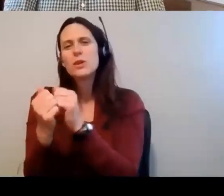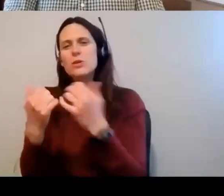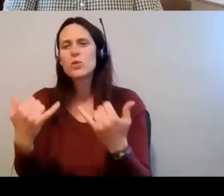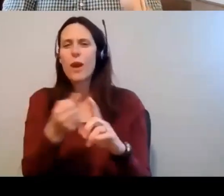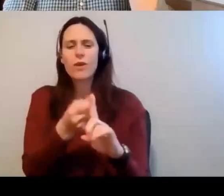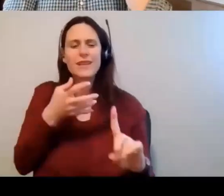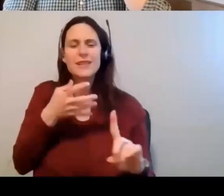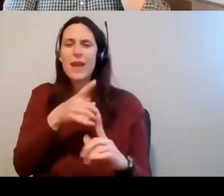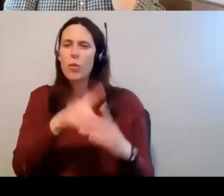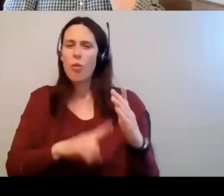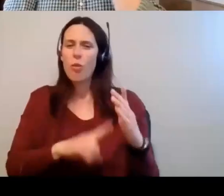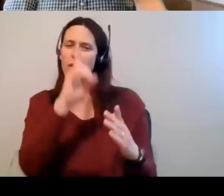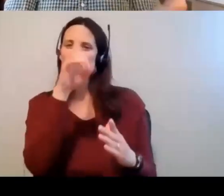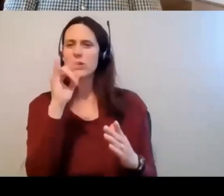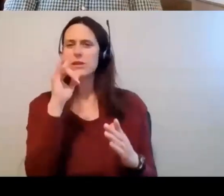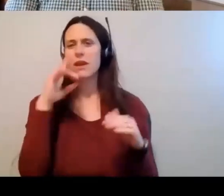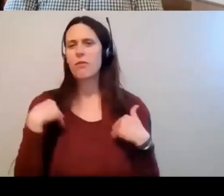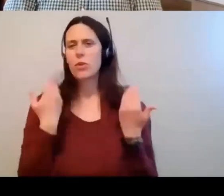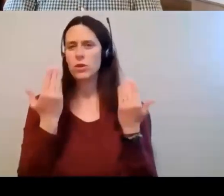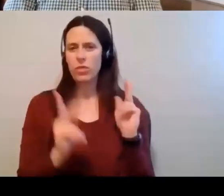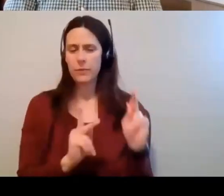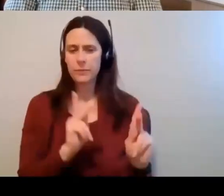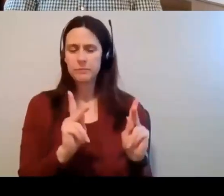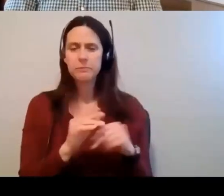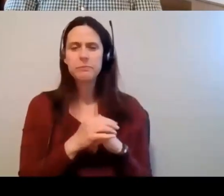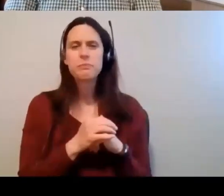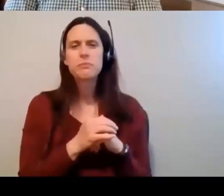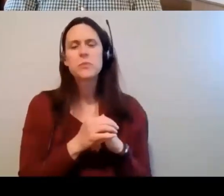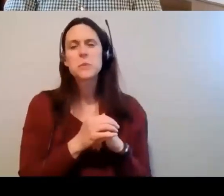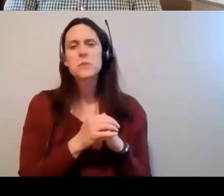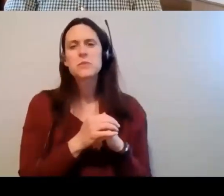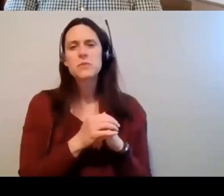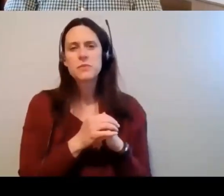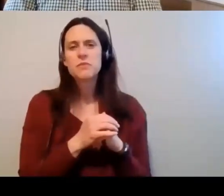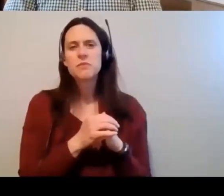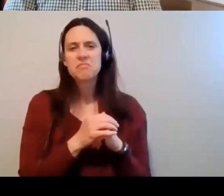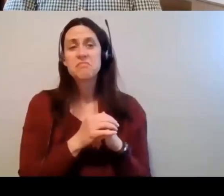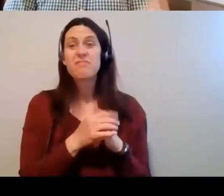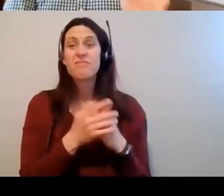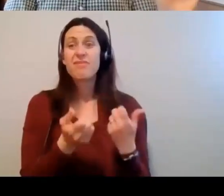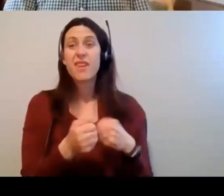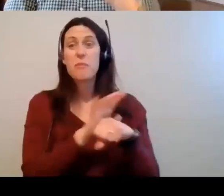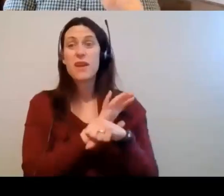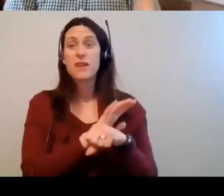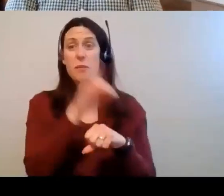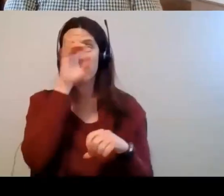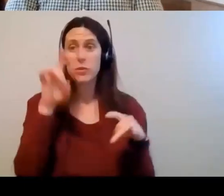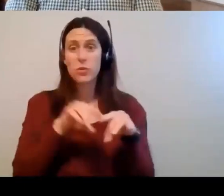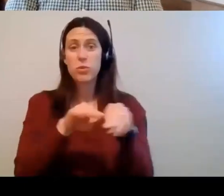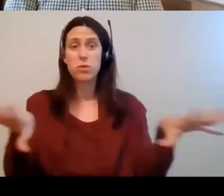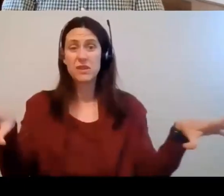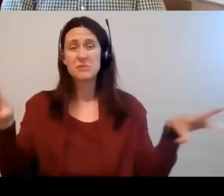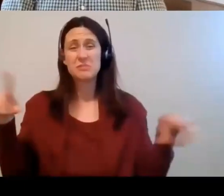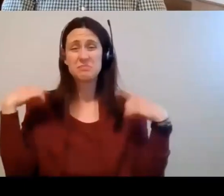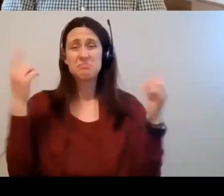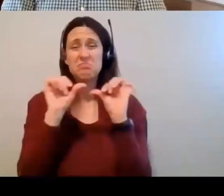for them. So when we think about the pandemic, as it's been so far, I think we're going on about 14 months, and correct me if that sounds